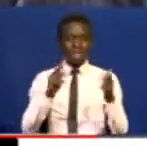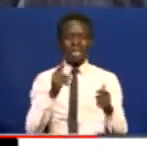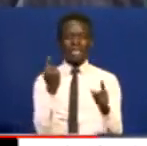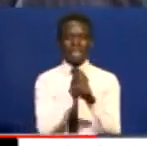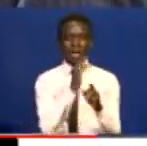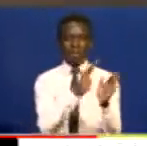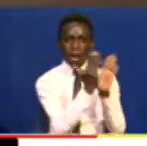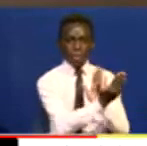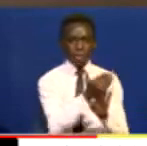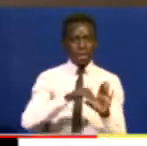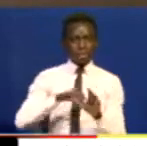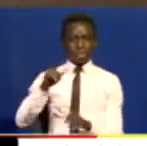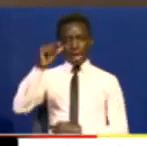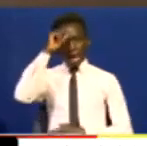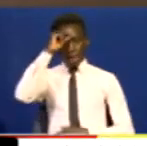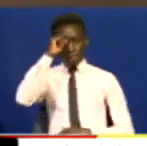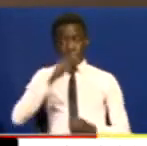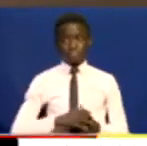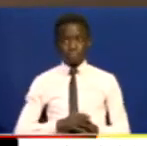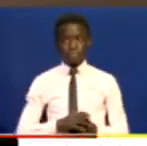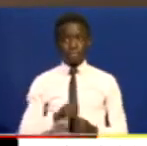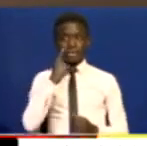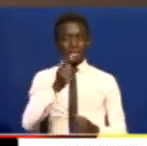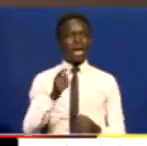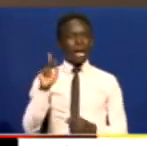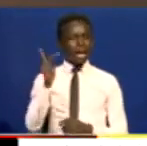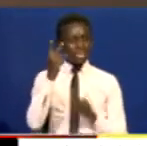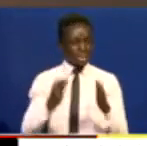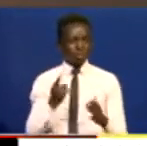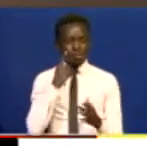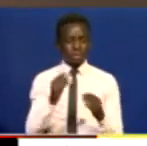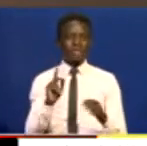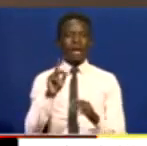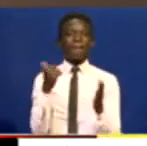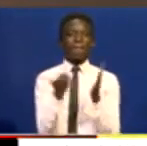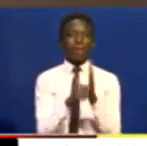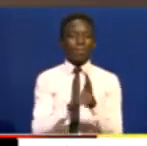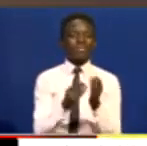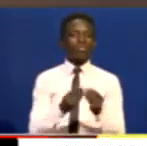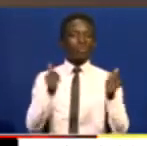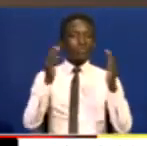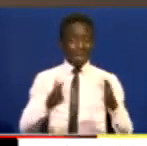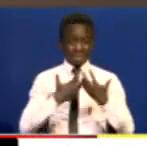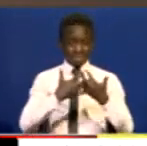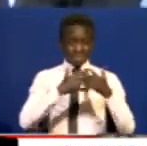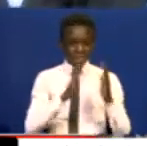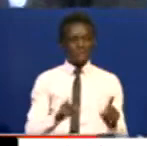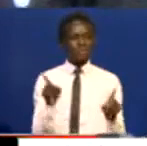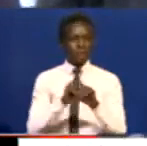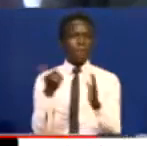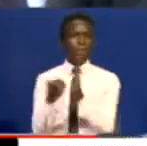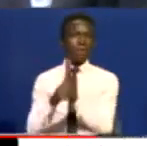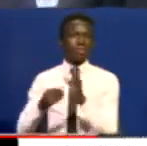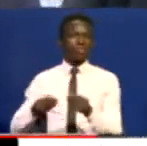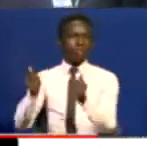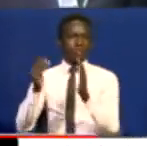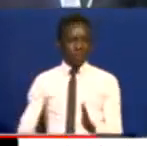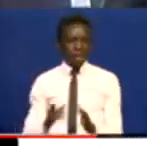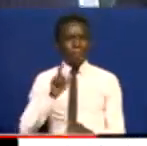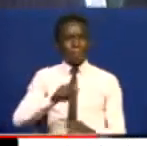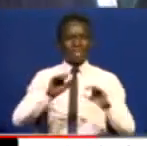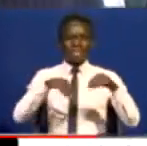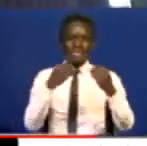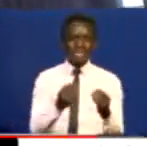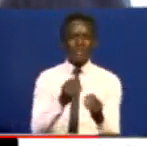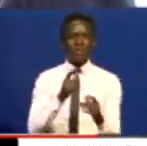we are addressing at the moment. Engineers are solution solvers, problem solvers. They are supposed to give direction on some of the